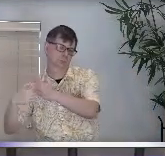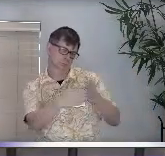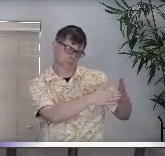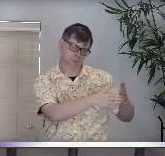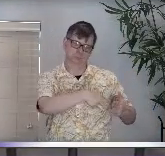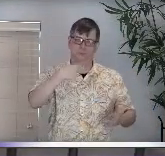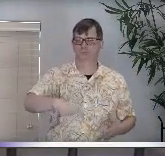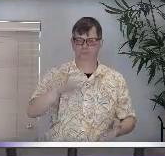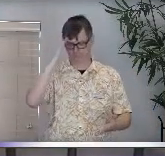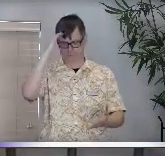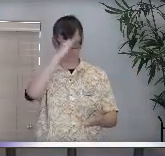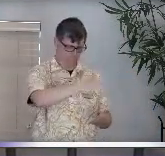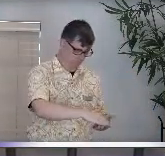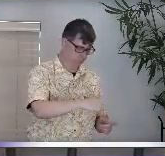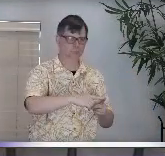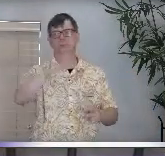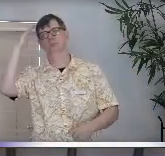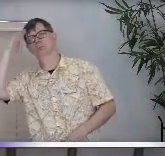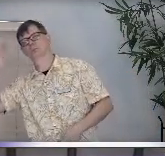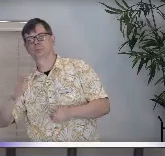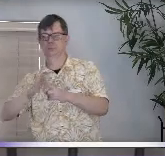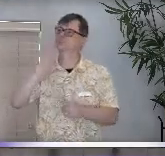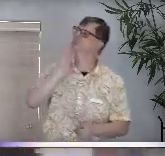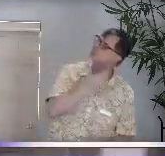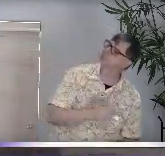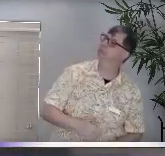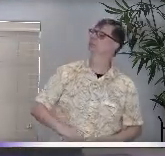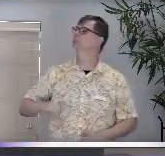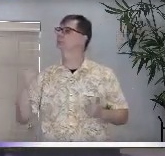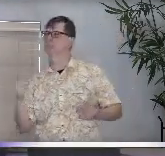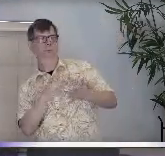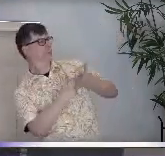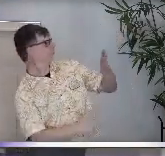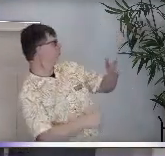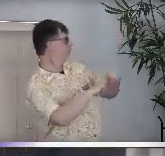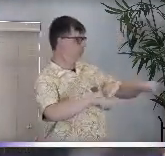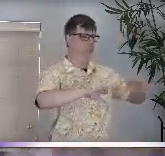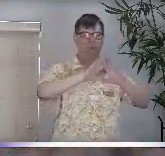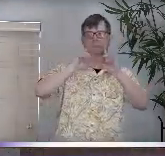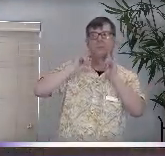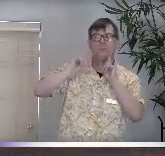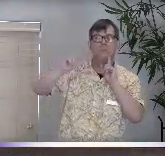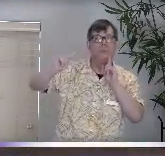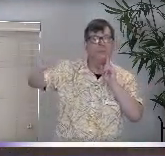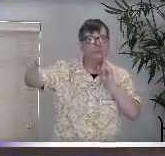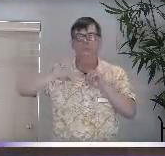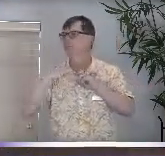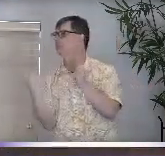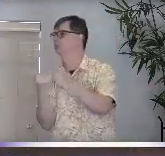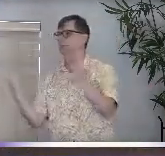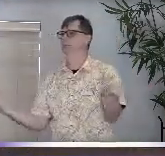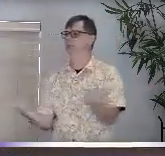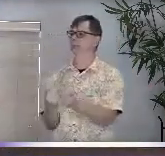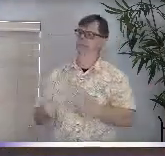from believing to knowing to being. So that when we read this, it resonates with us, and there's not a